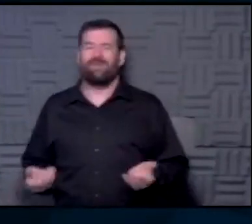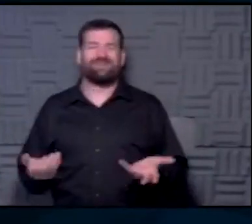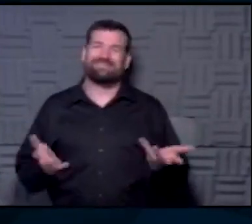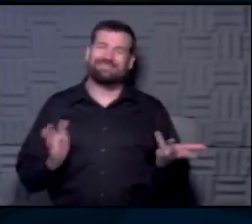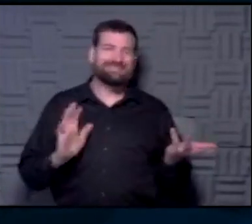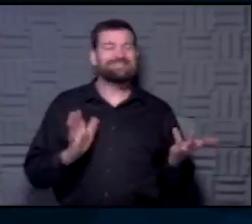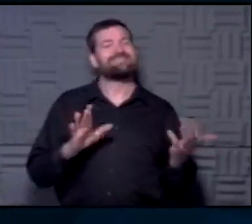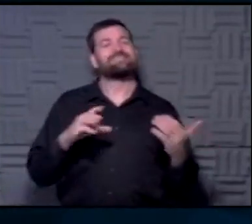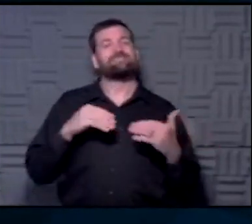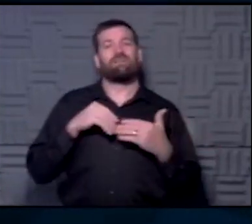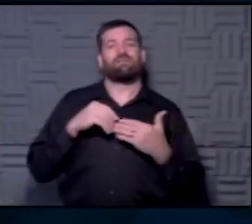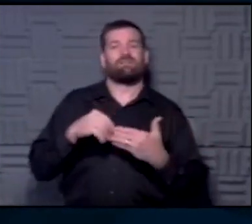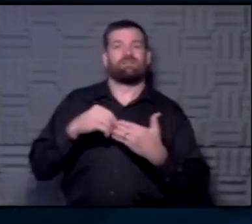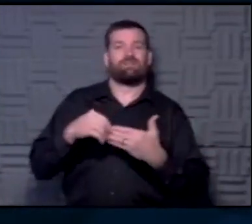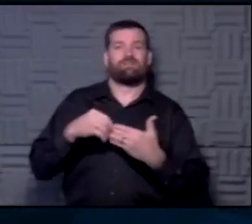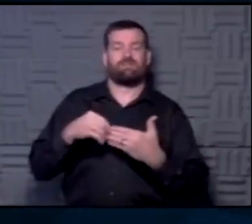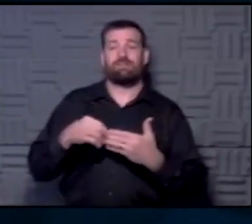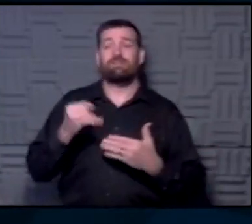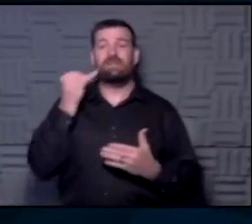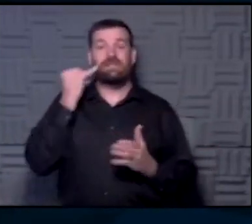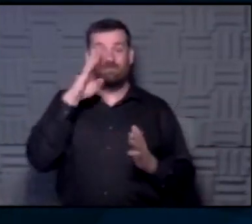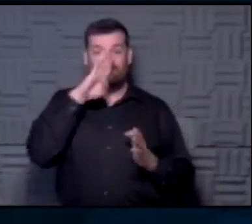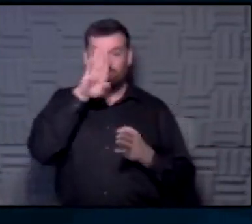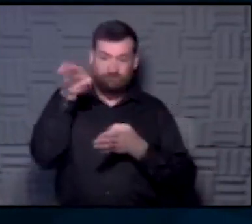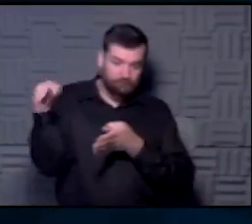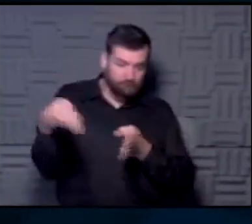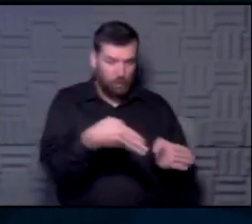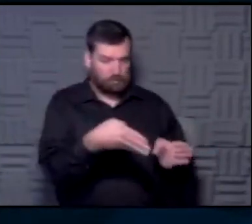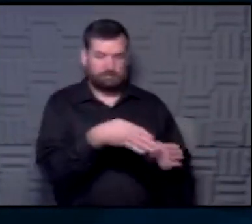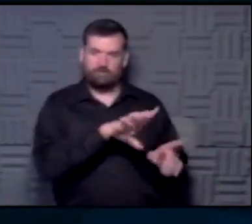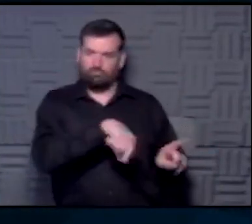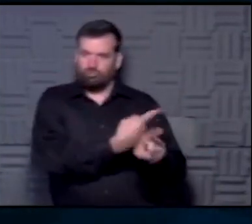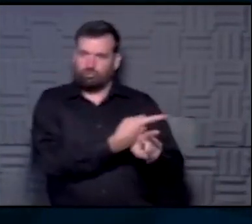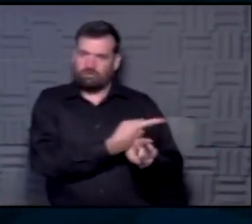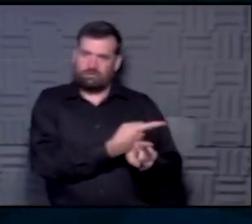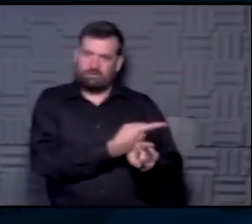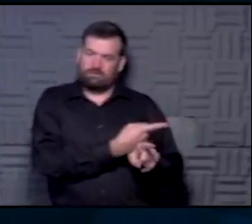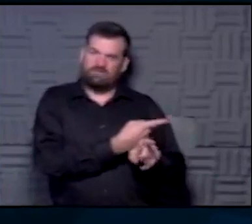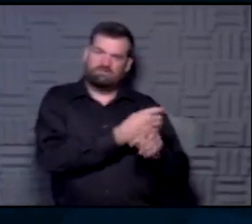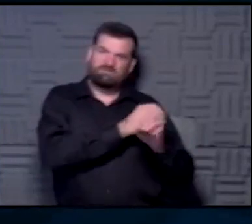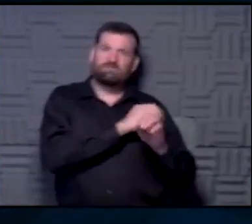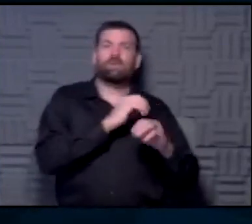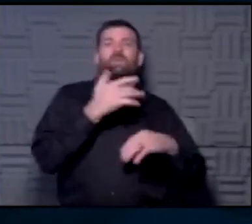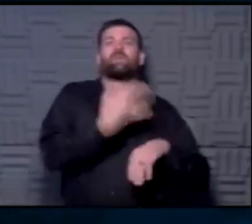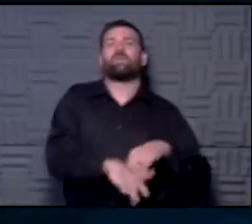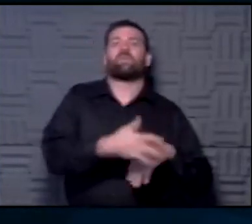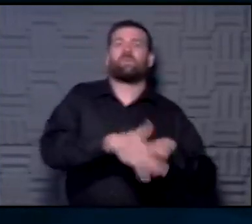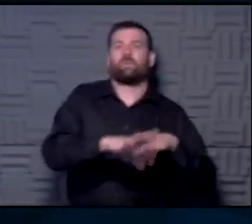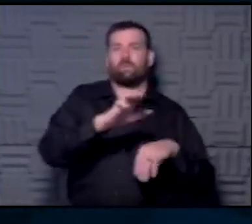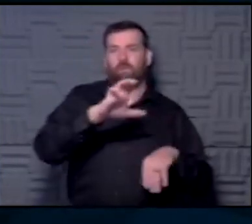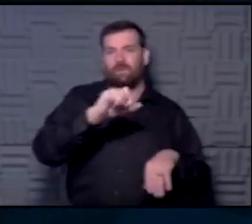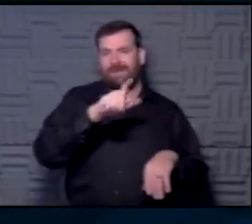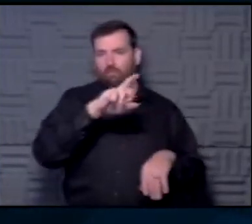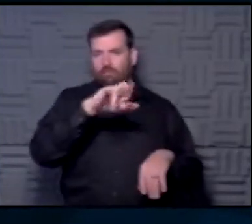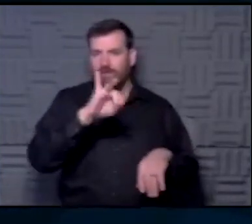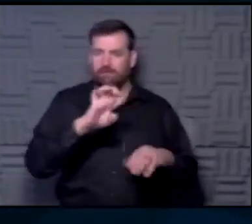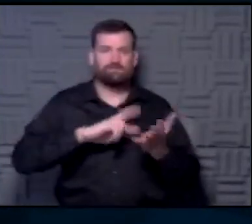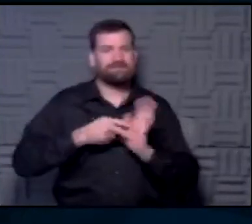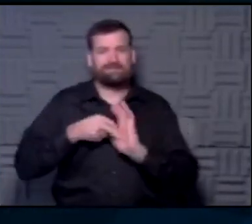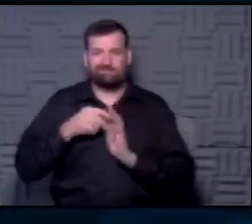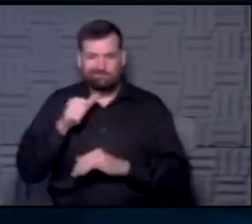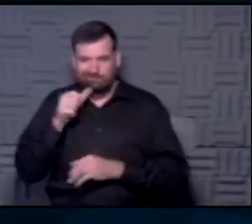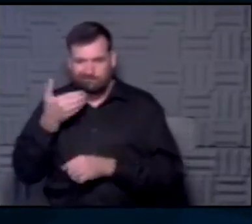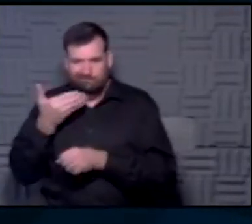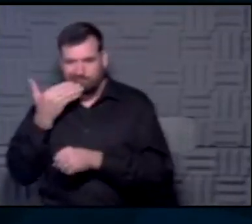if our diet is focused in the lower nutritional foods and we're eating nothing but those calorie dense, emptier calories, then we're not ensuring we're getting those